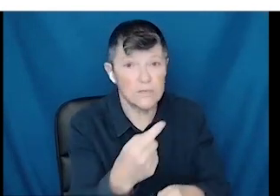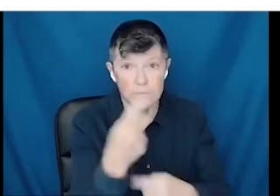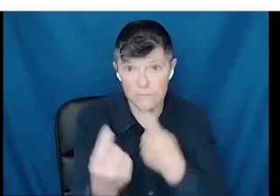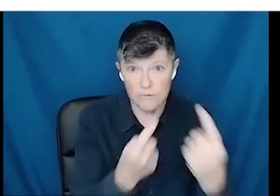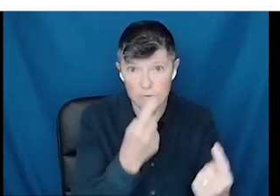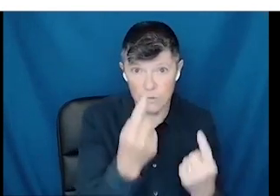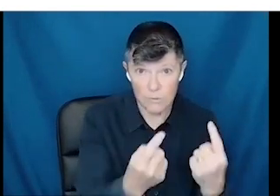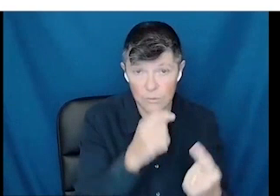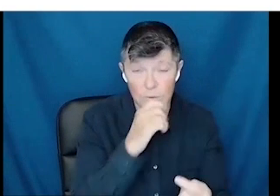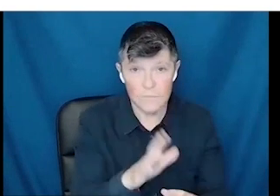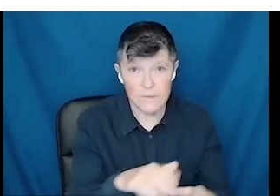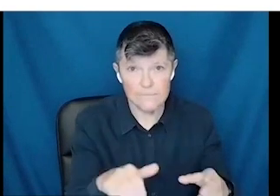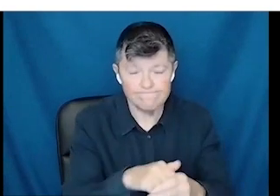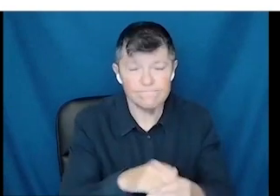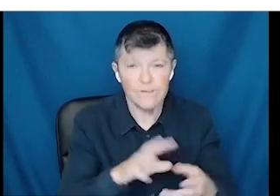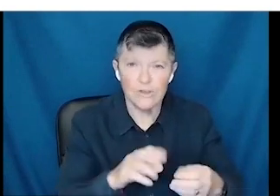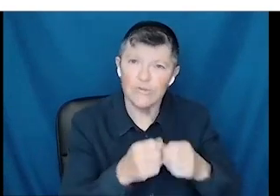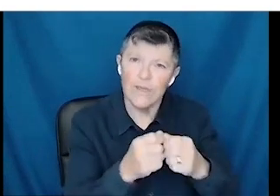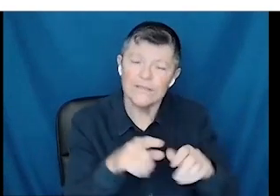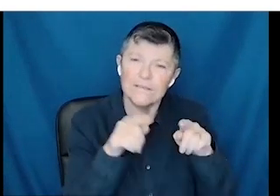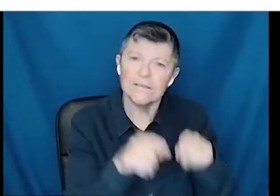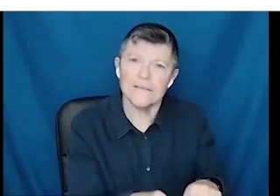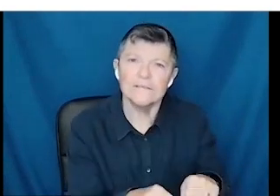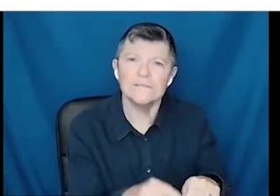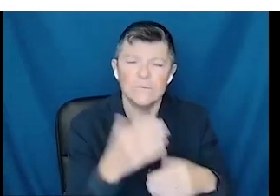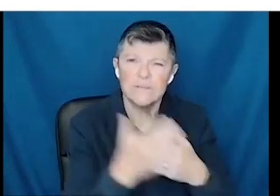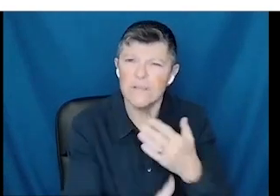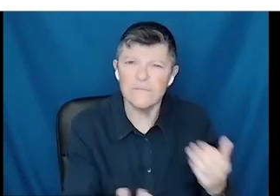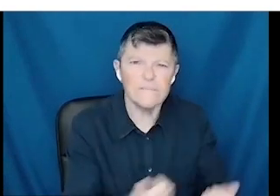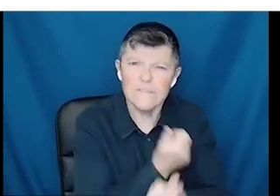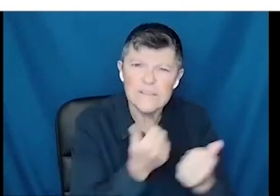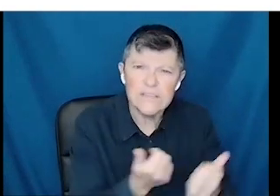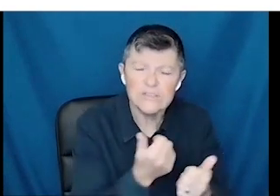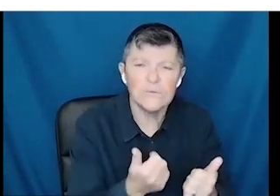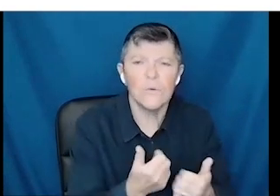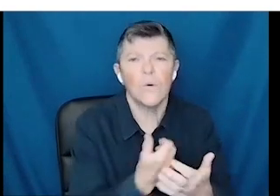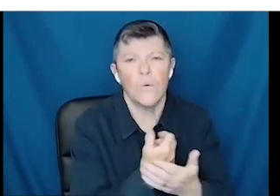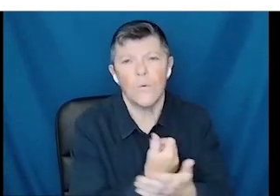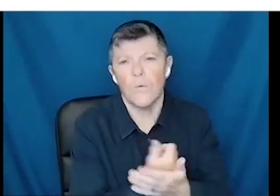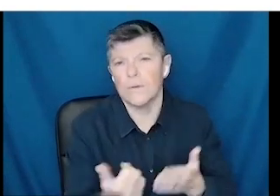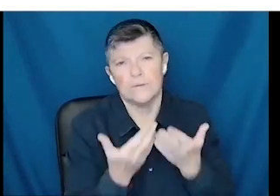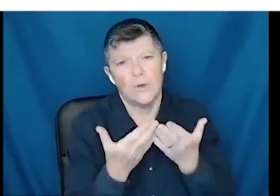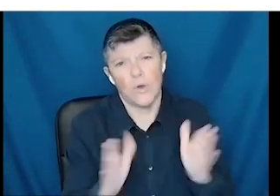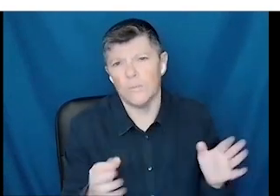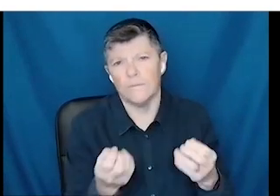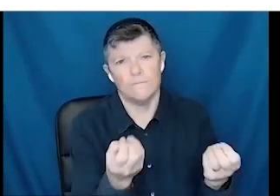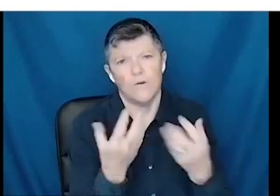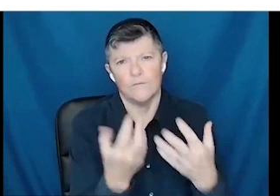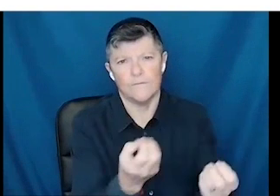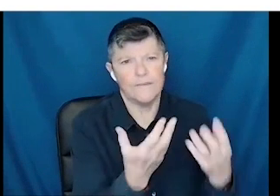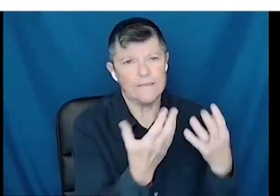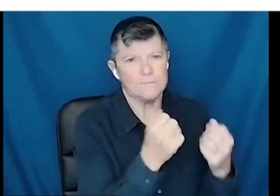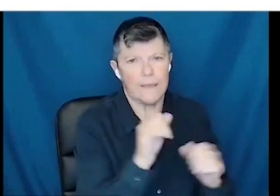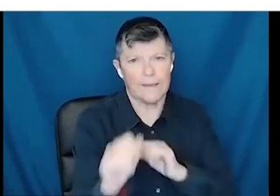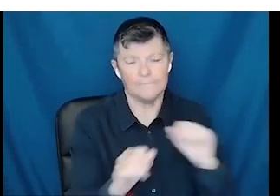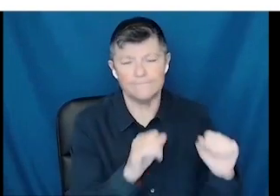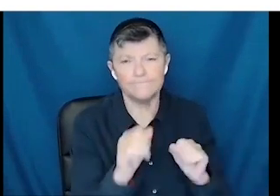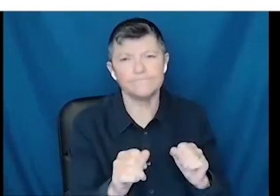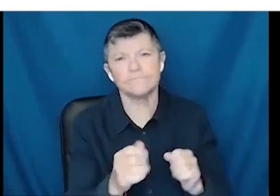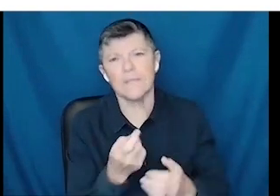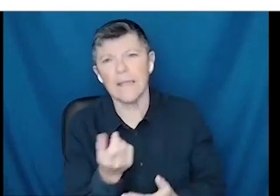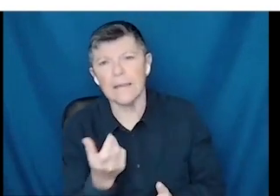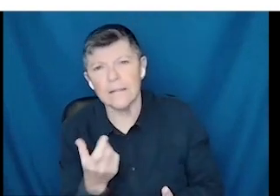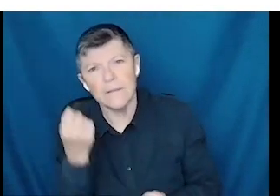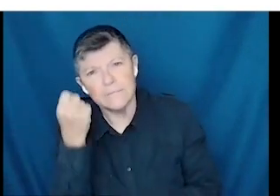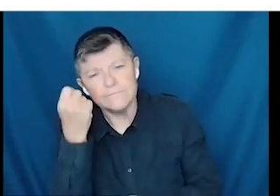and we are always open for feedback. To give you a bit of a flavor of the toolkit and how